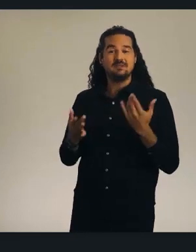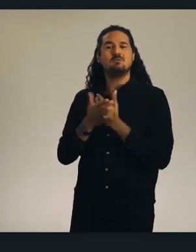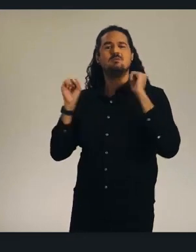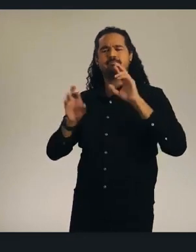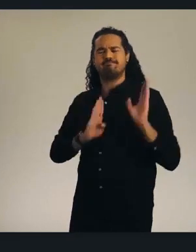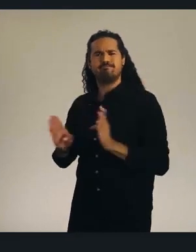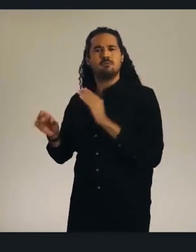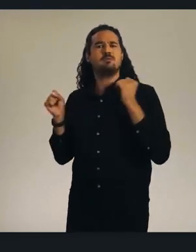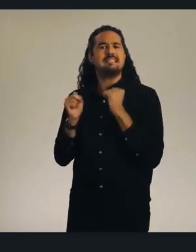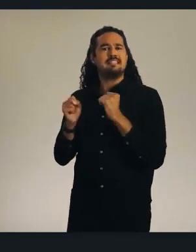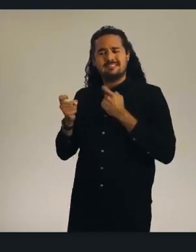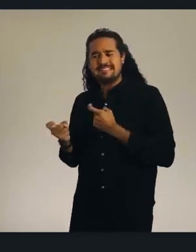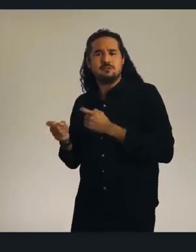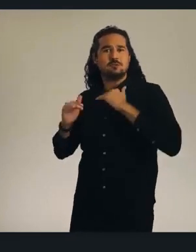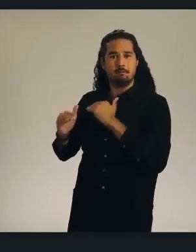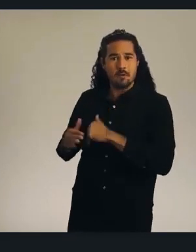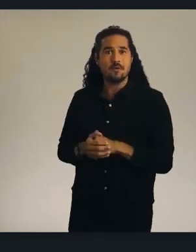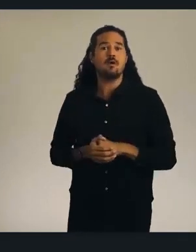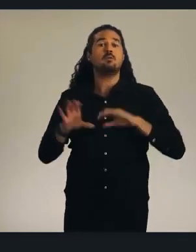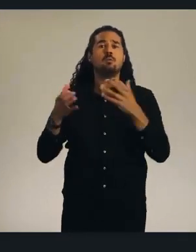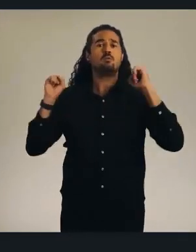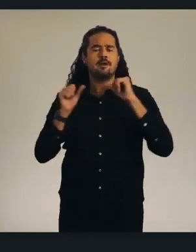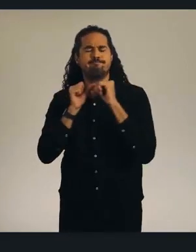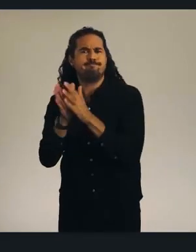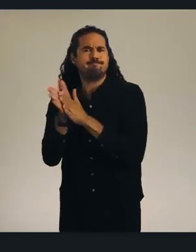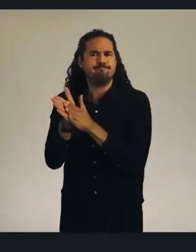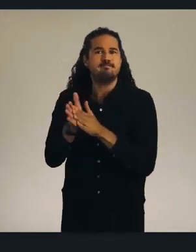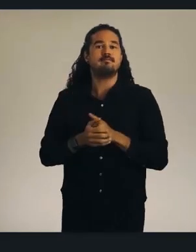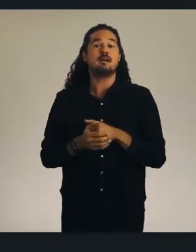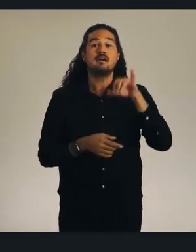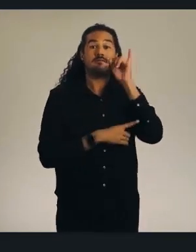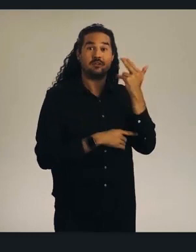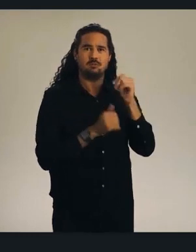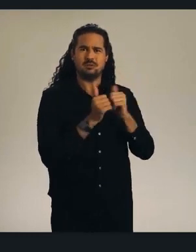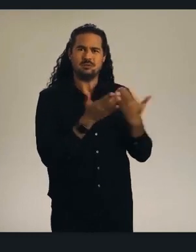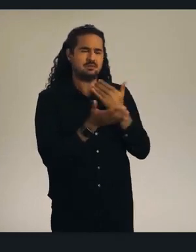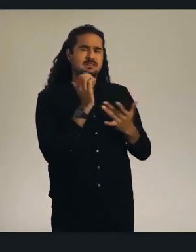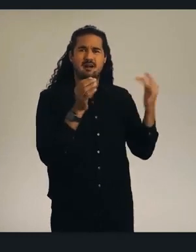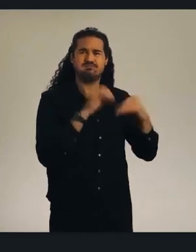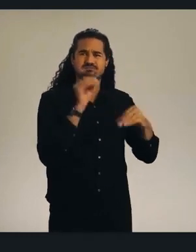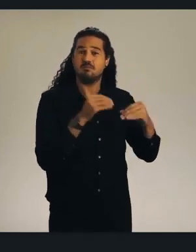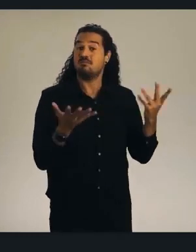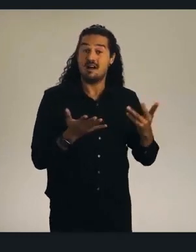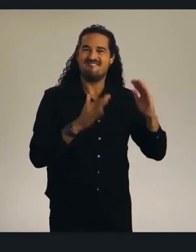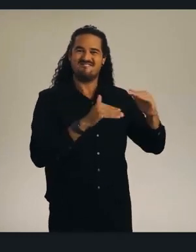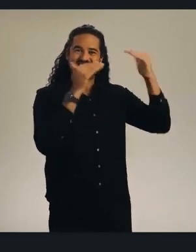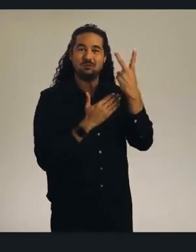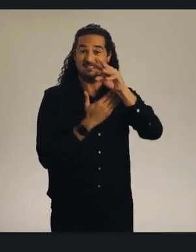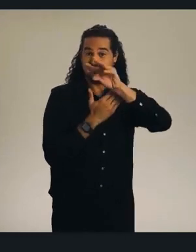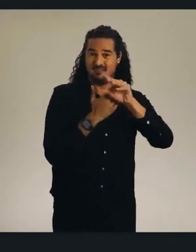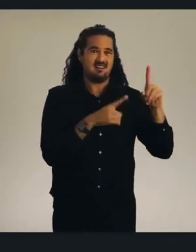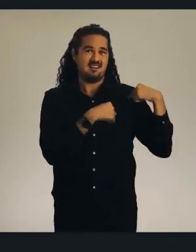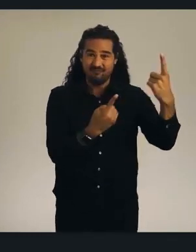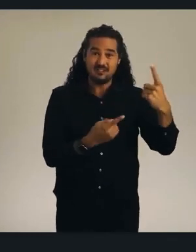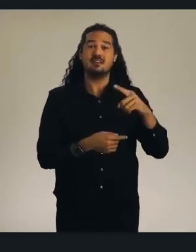season, as well as group workouts to help keep you motivated. An iPhone 13 with fantastic new technologies, including our most advanced dual camera system with cinematic